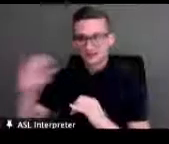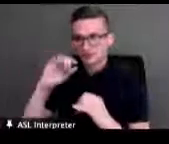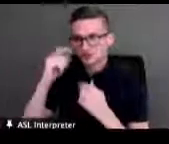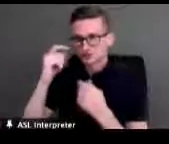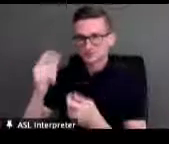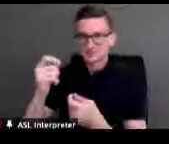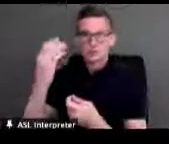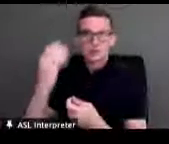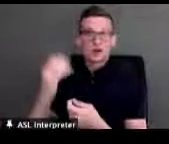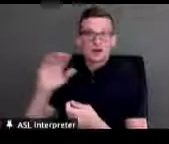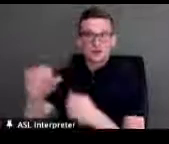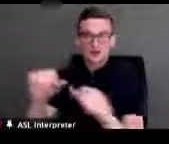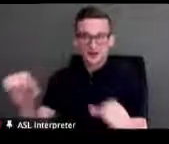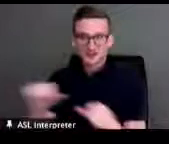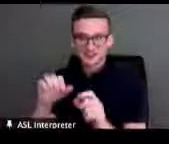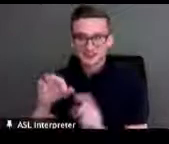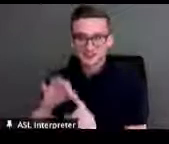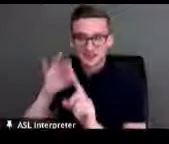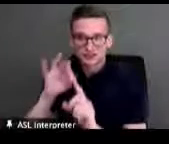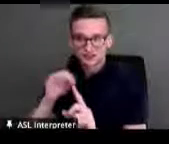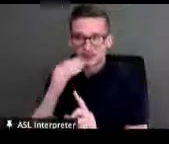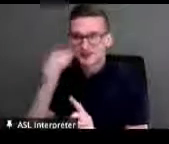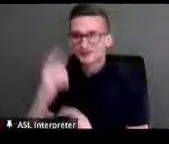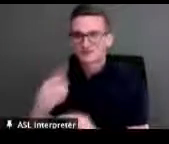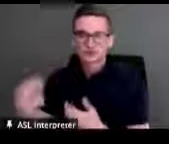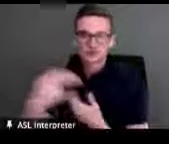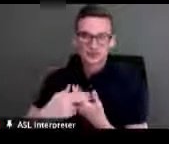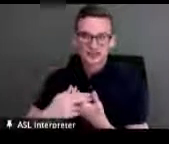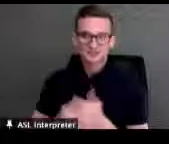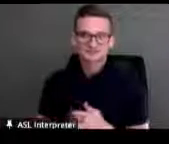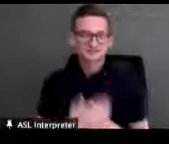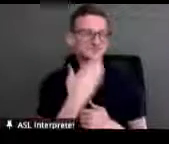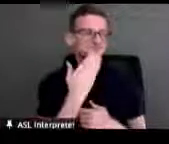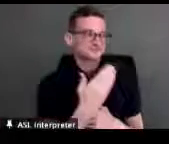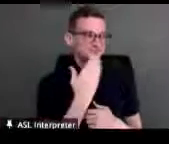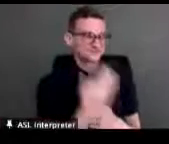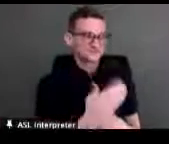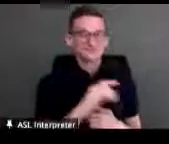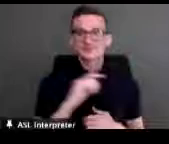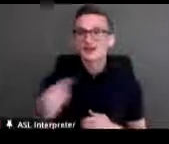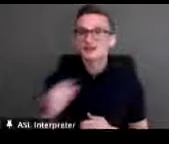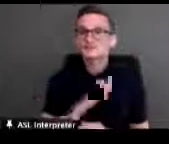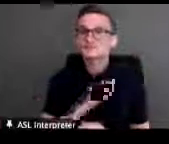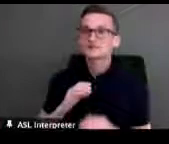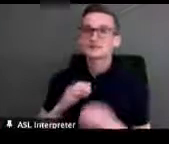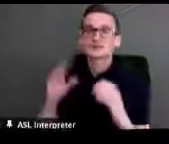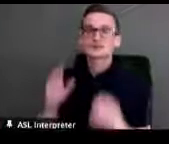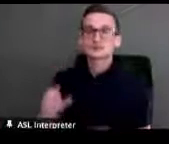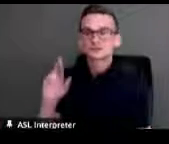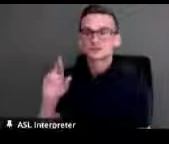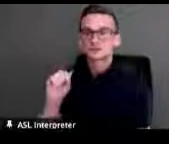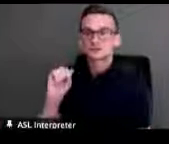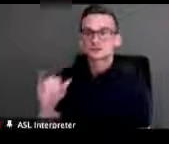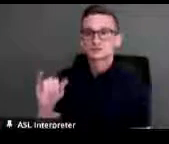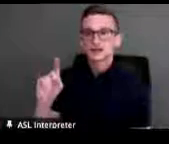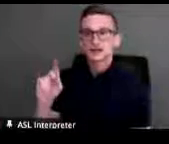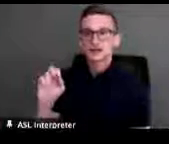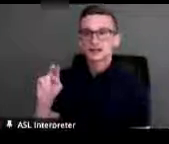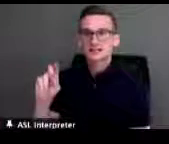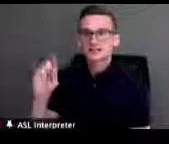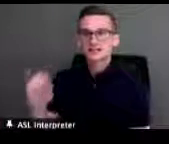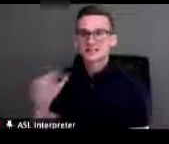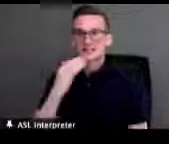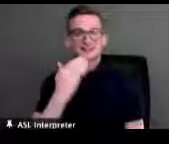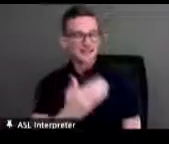joining us. All right, thank you very much. Let's go to Commissioner Ray Kennedy. Thank you, Chair. Good